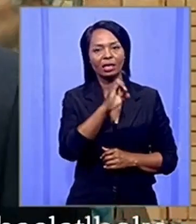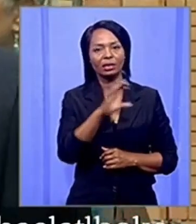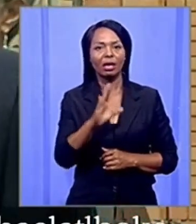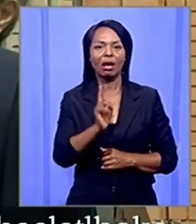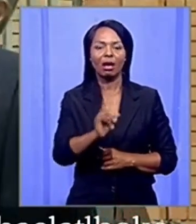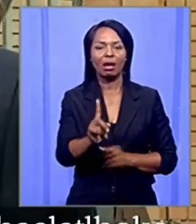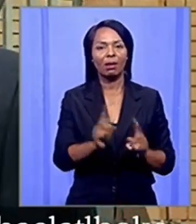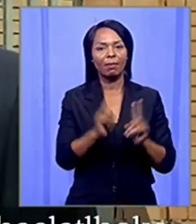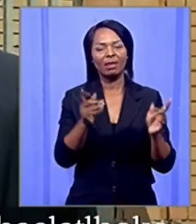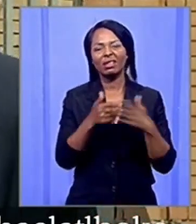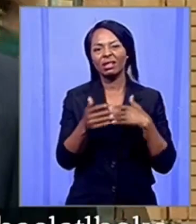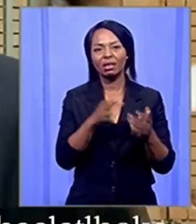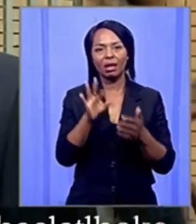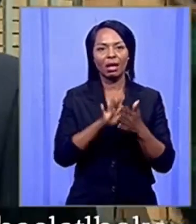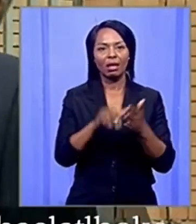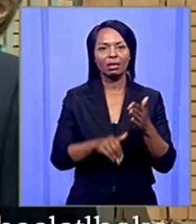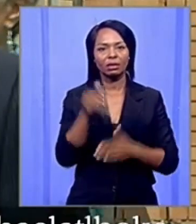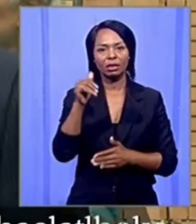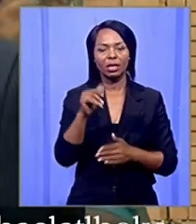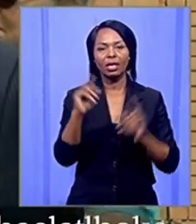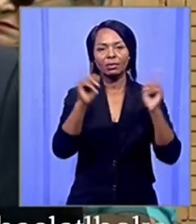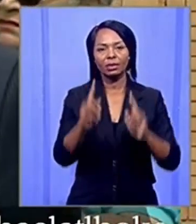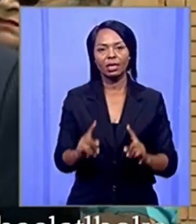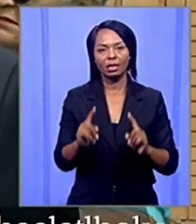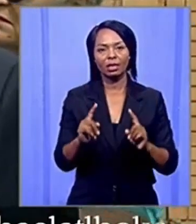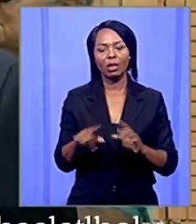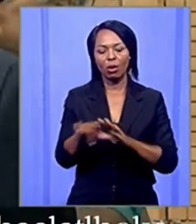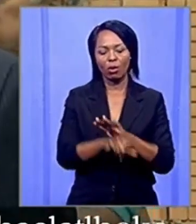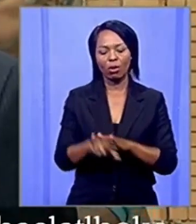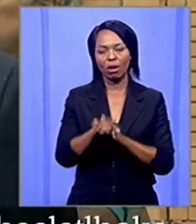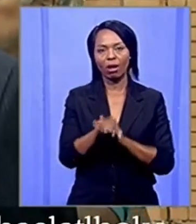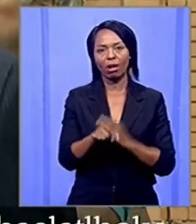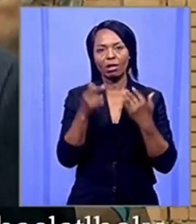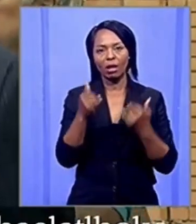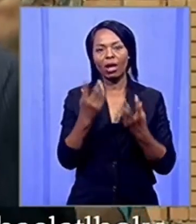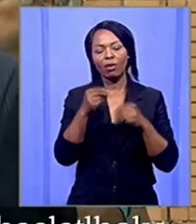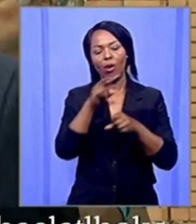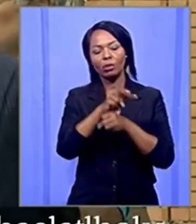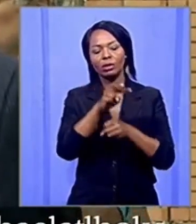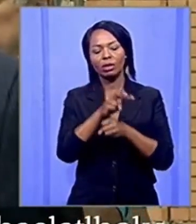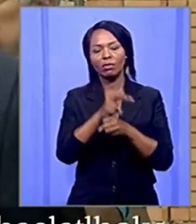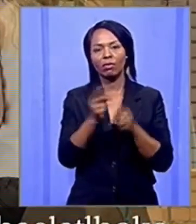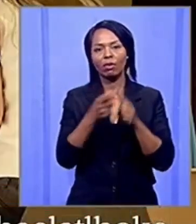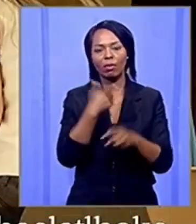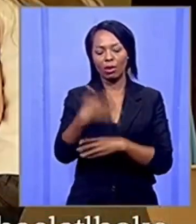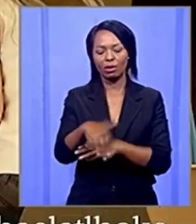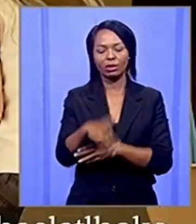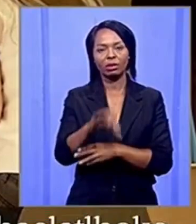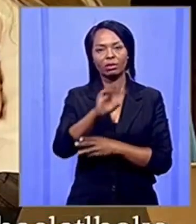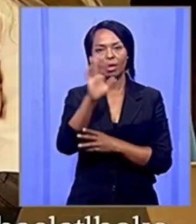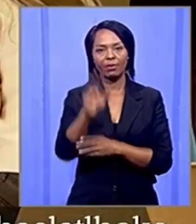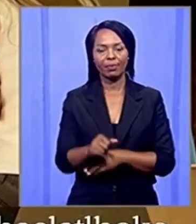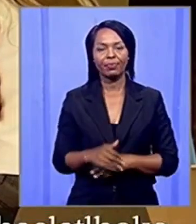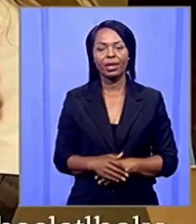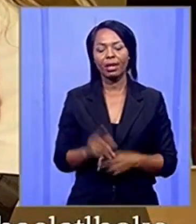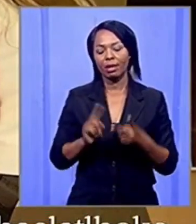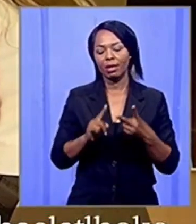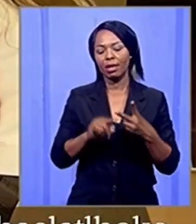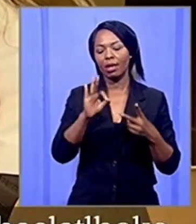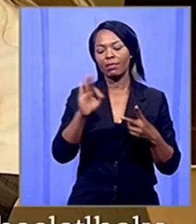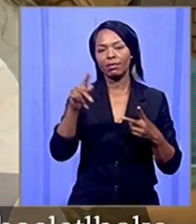any election, especially national and provincial, there are observers from outside South Africa. FF Plus e tlhagisitse